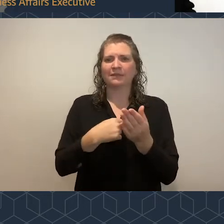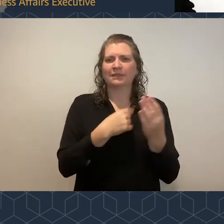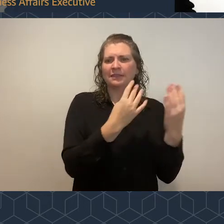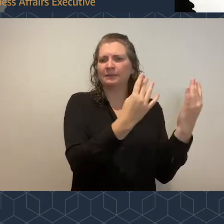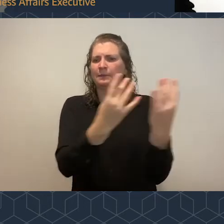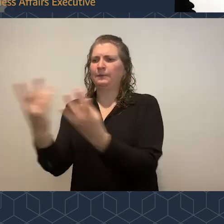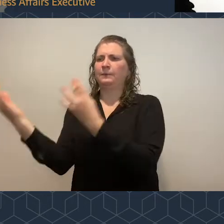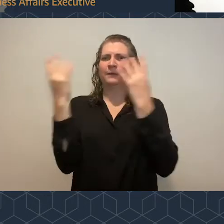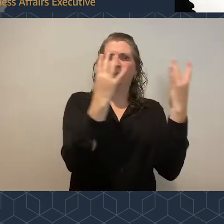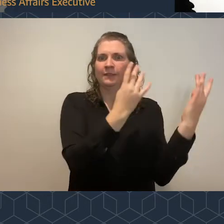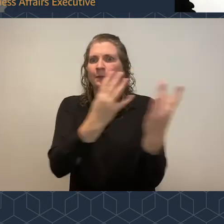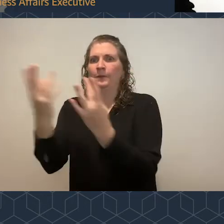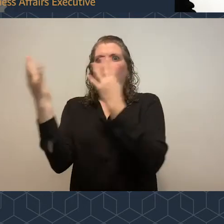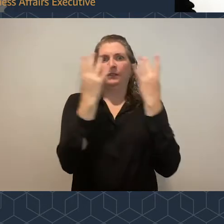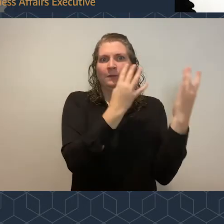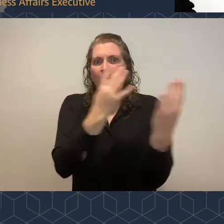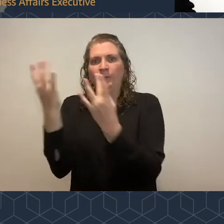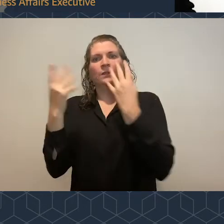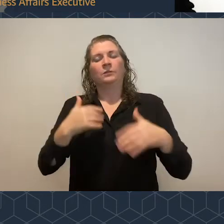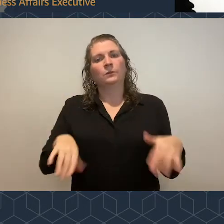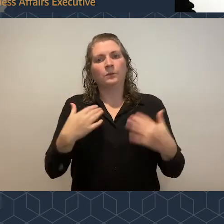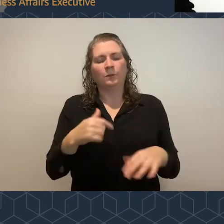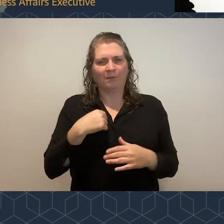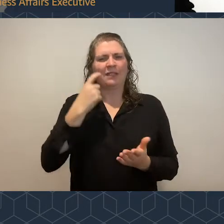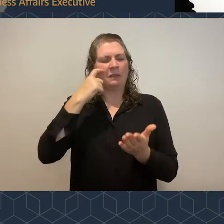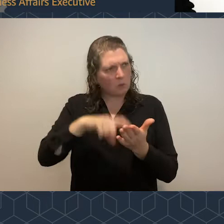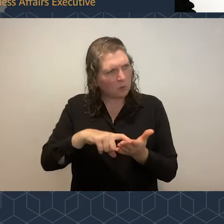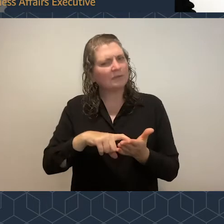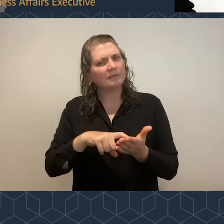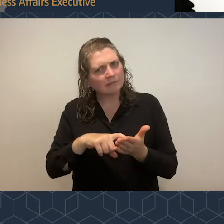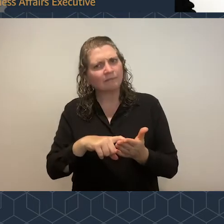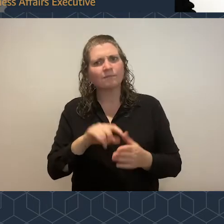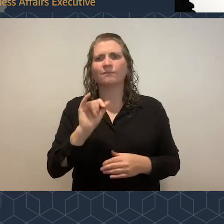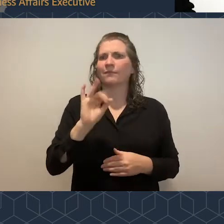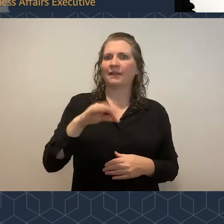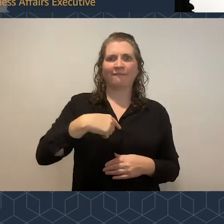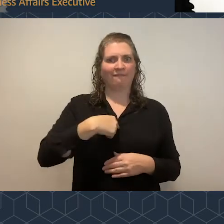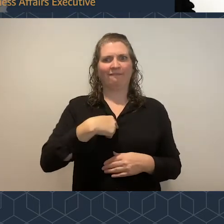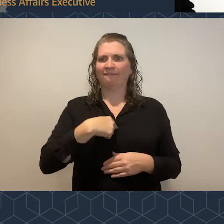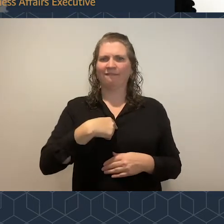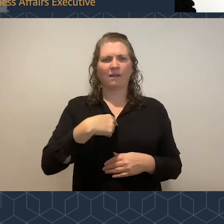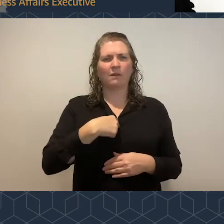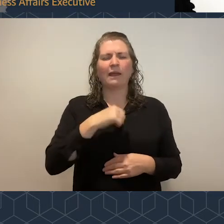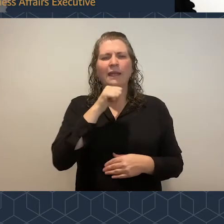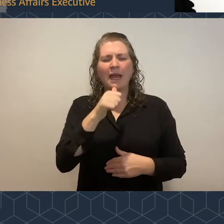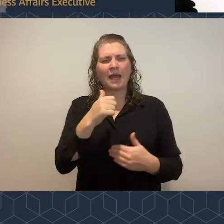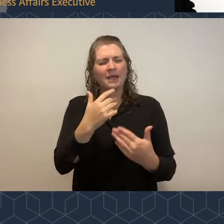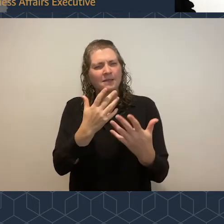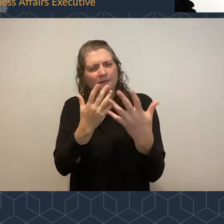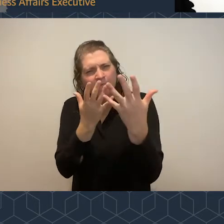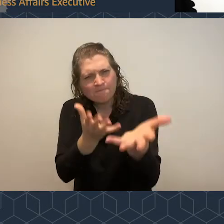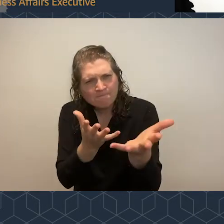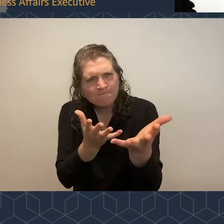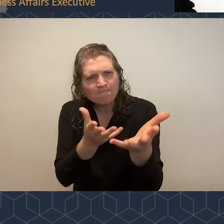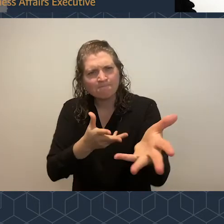one-on-one interviews, and even I've noticed it as, pipelines, of candidates that are coming through. And what I notice is